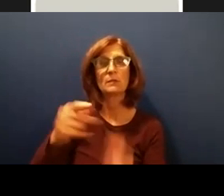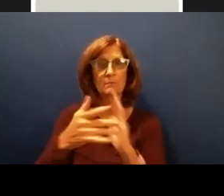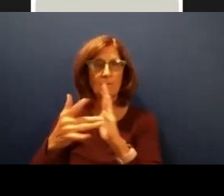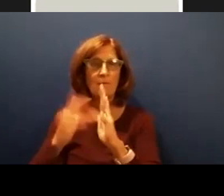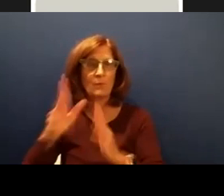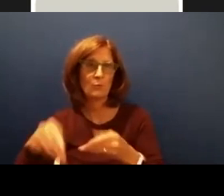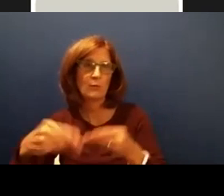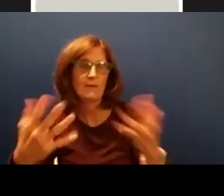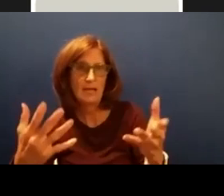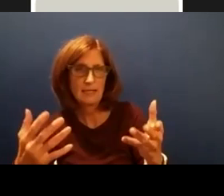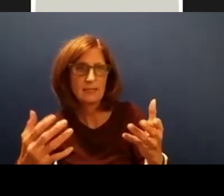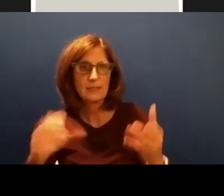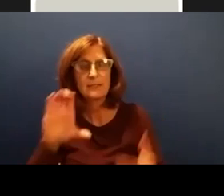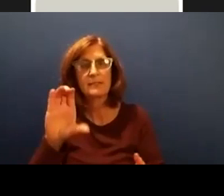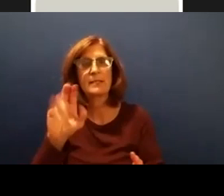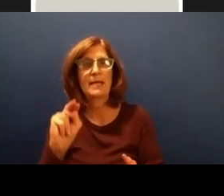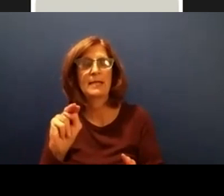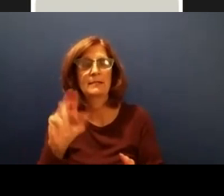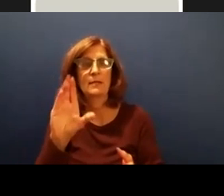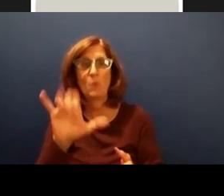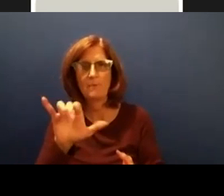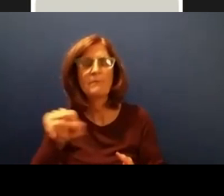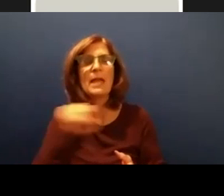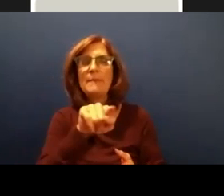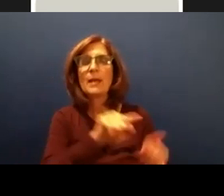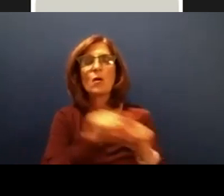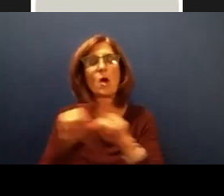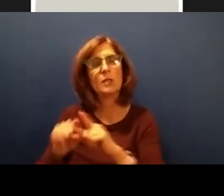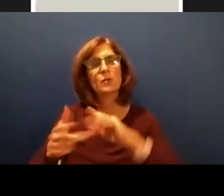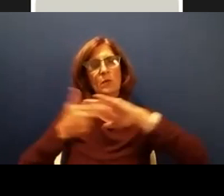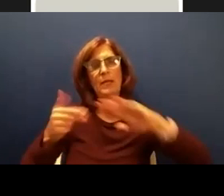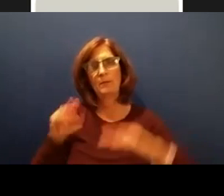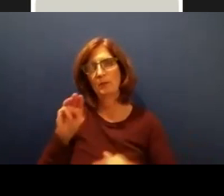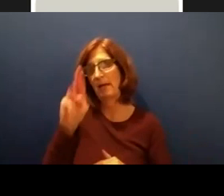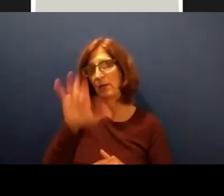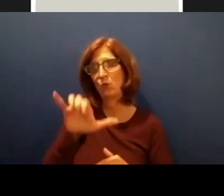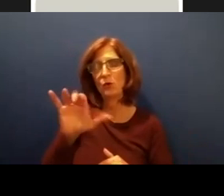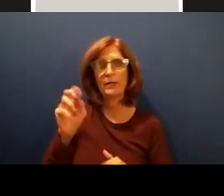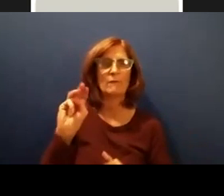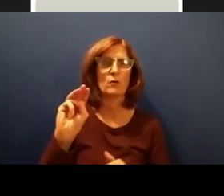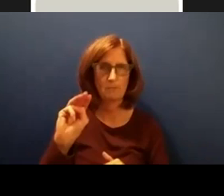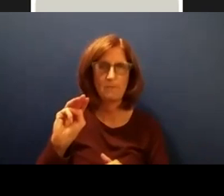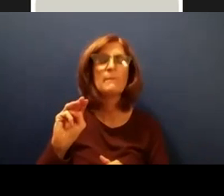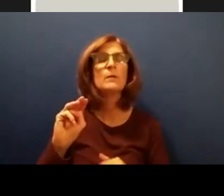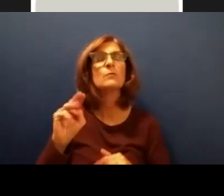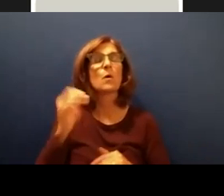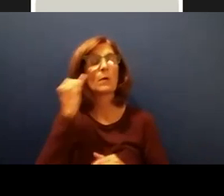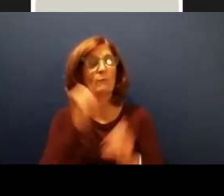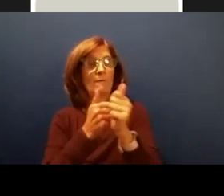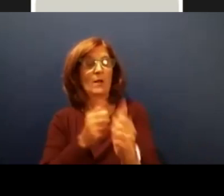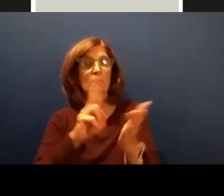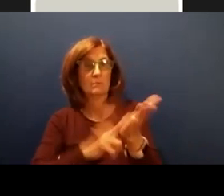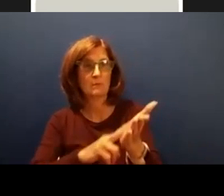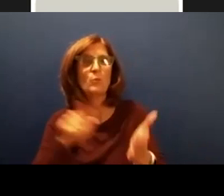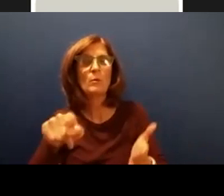the CMCI services, and they are a minority firm. So under that contract, we'll have 100%